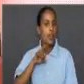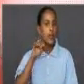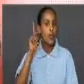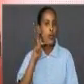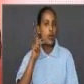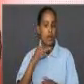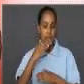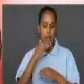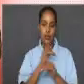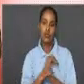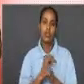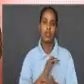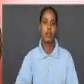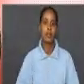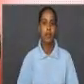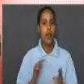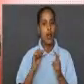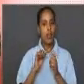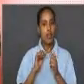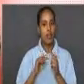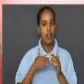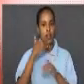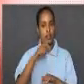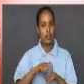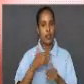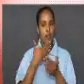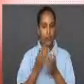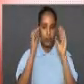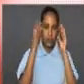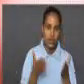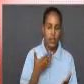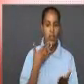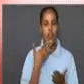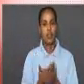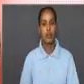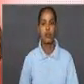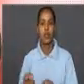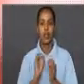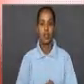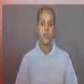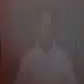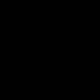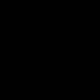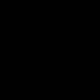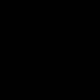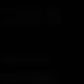polymer industry. Until the next time, thank you, teacher. Thank you, students.